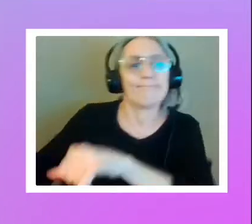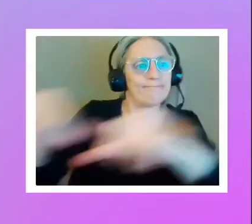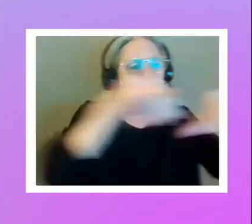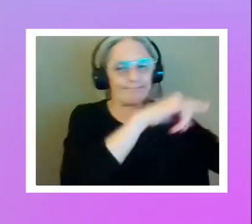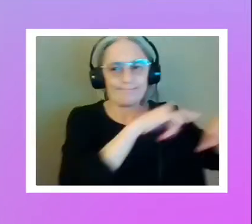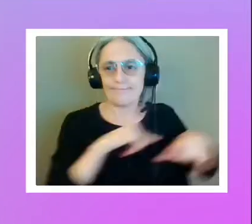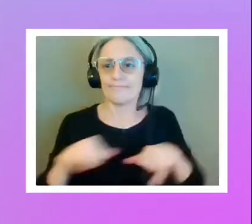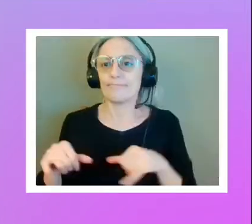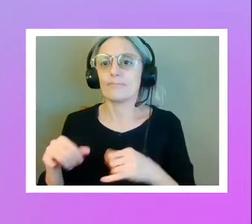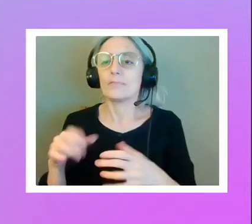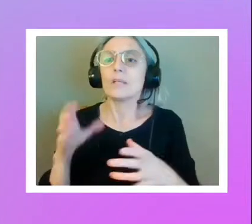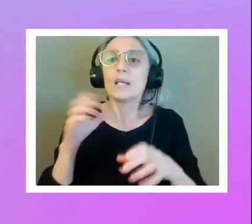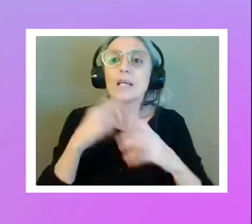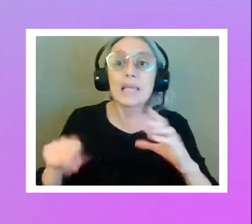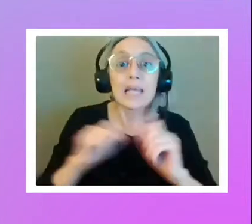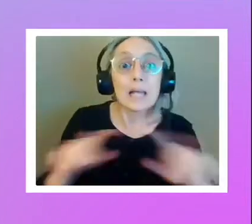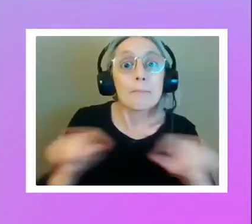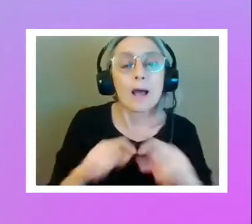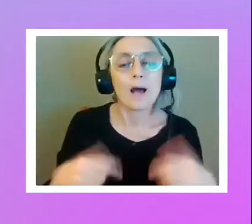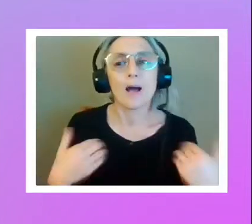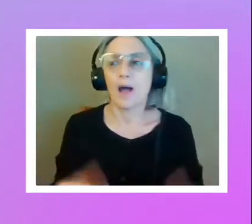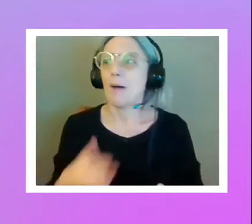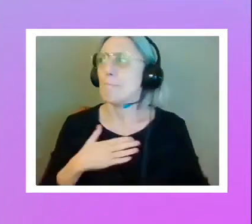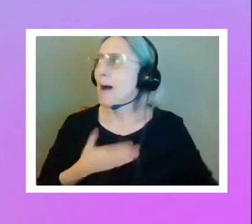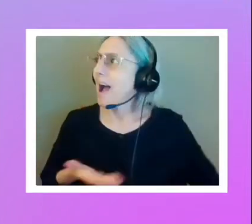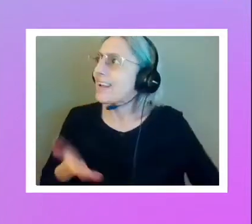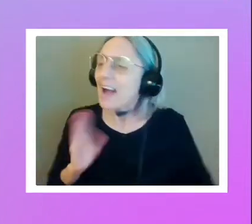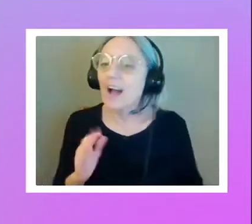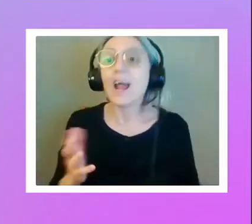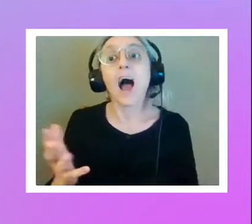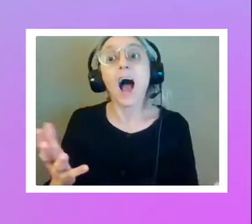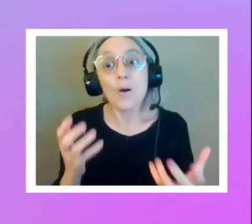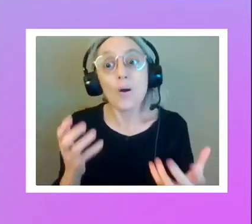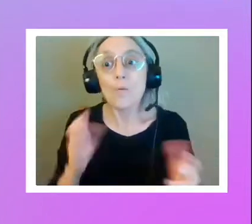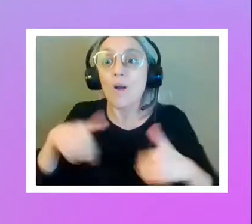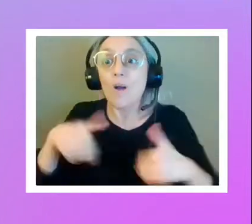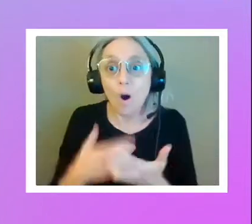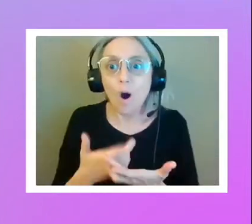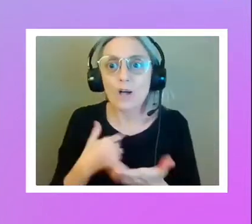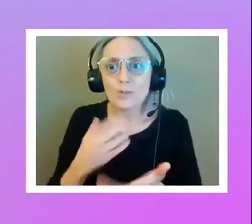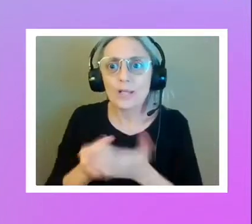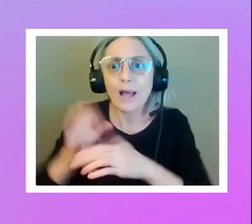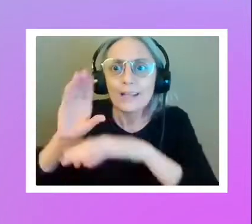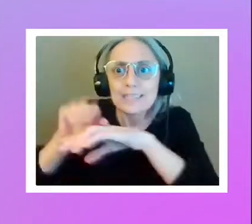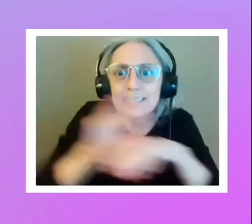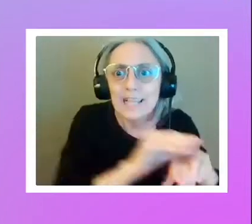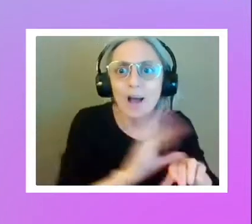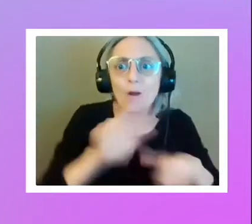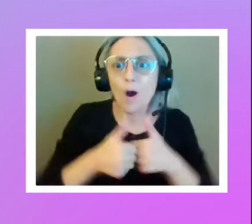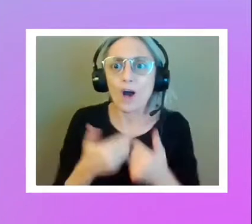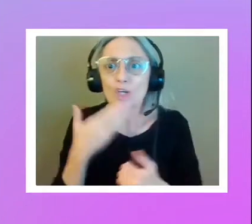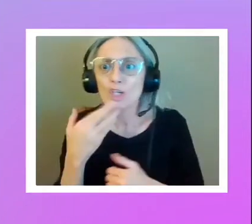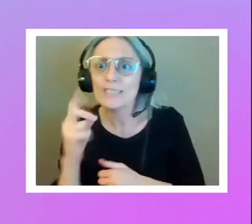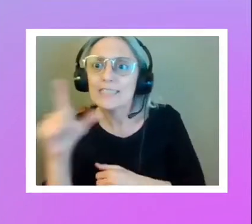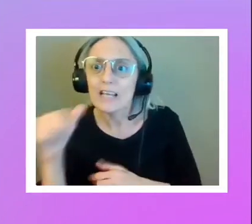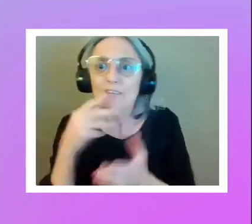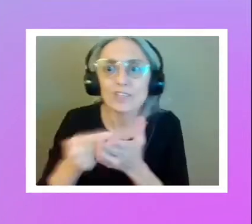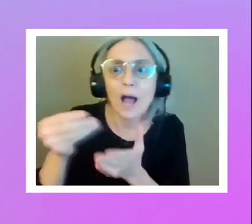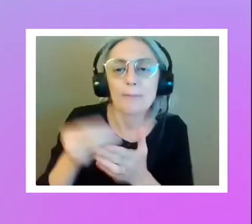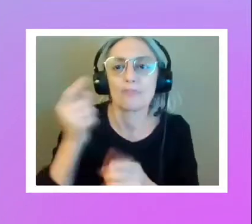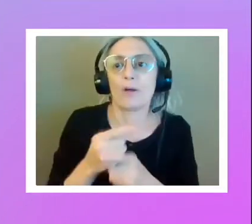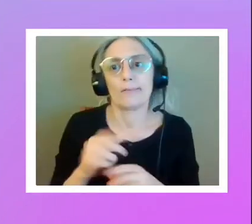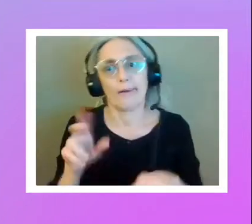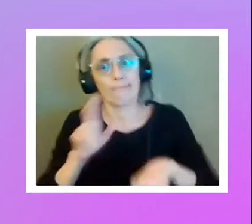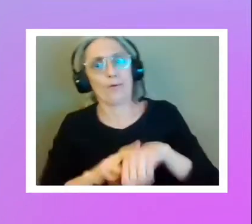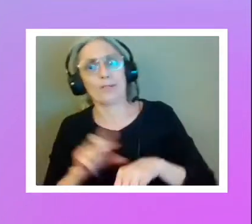emails. I mean, for crying out loud, I want everyone to get that deal. Duh. But I also left some things. You guys can reach out to me at